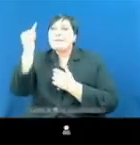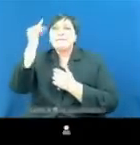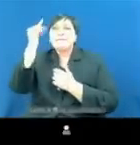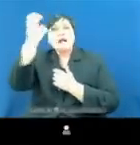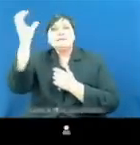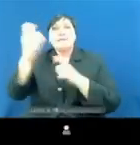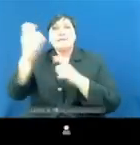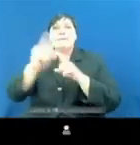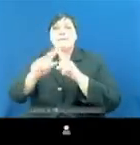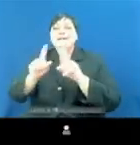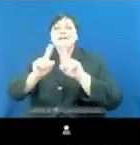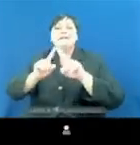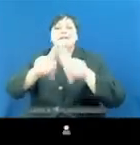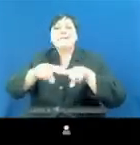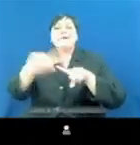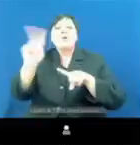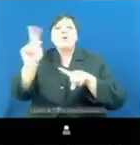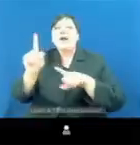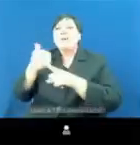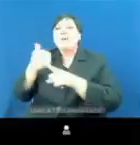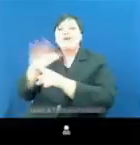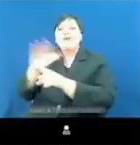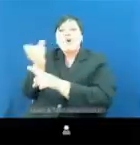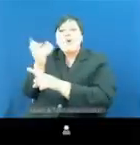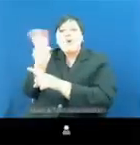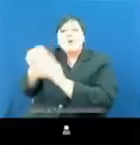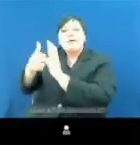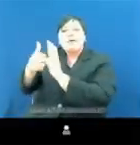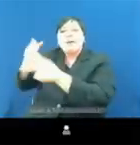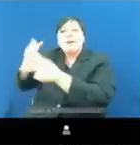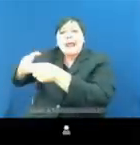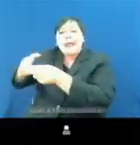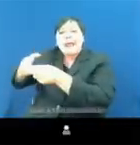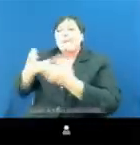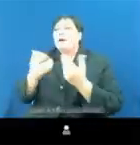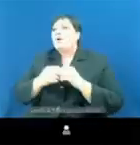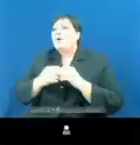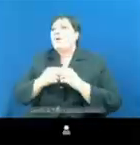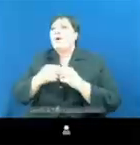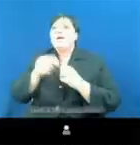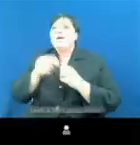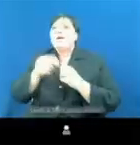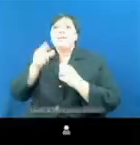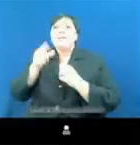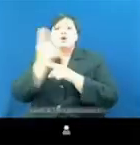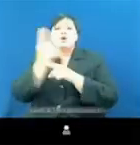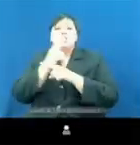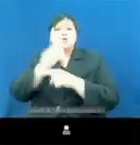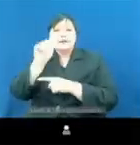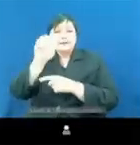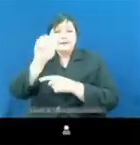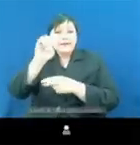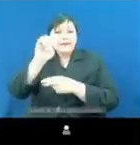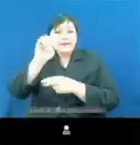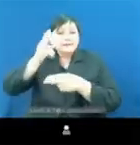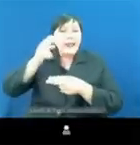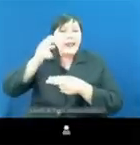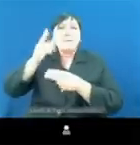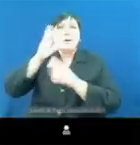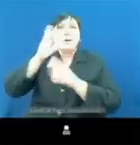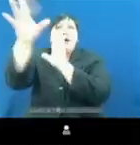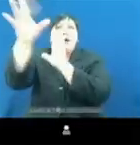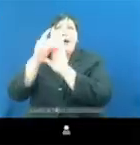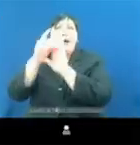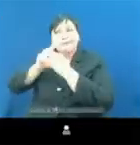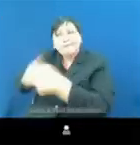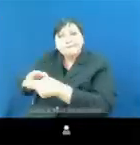different places, or it'll be named after a case, or it'll be abbreviated